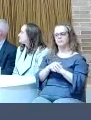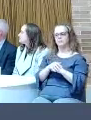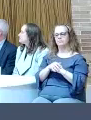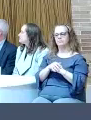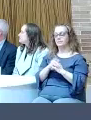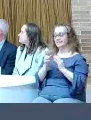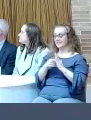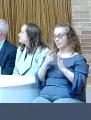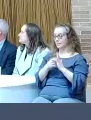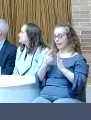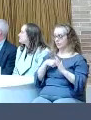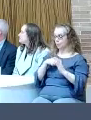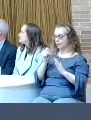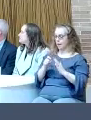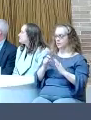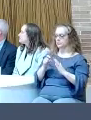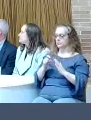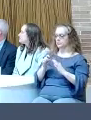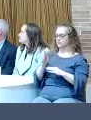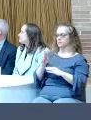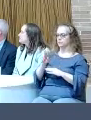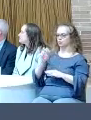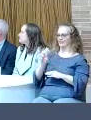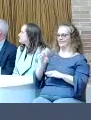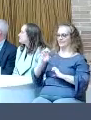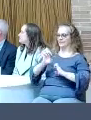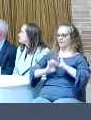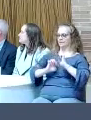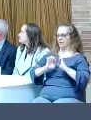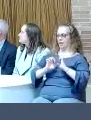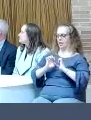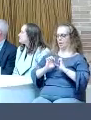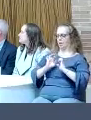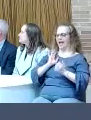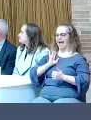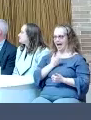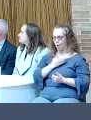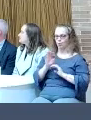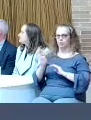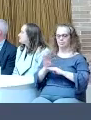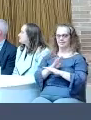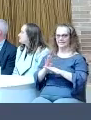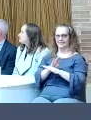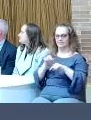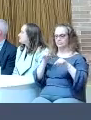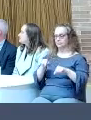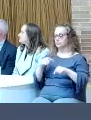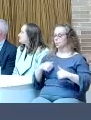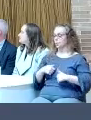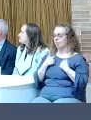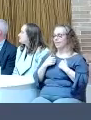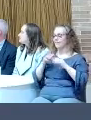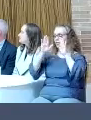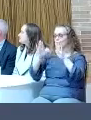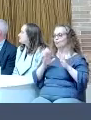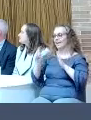to re-evaluate the way you do business we are in the greatest state in the United States